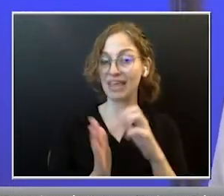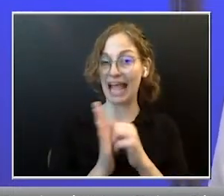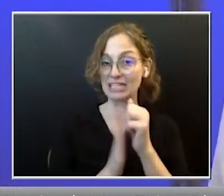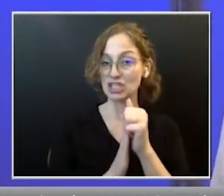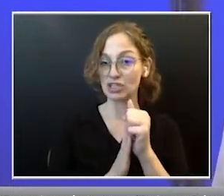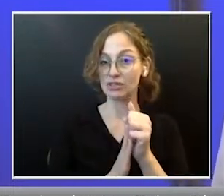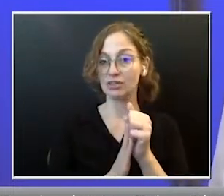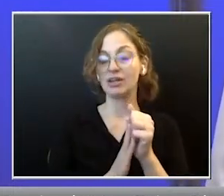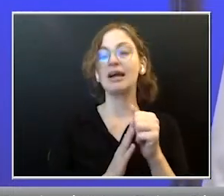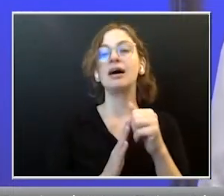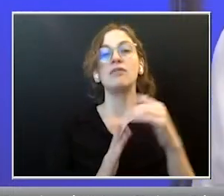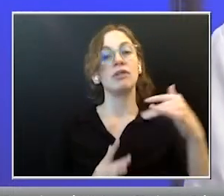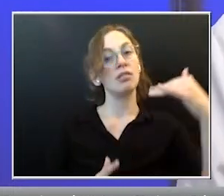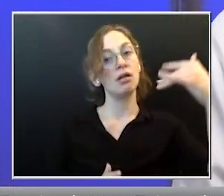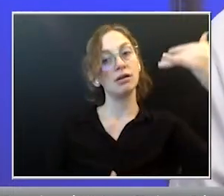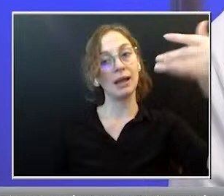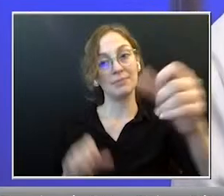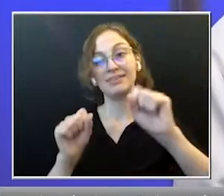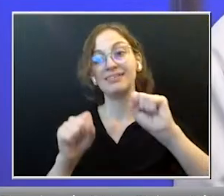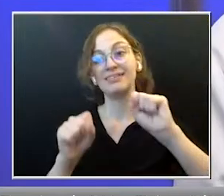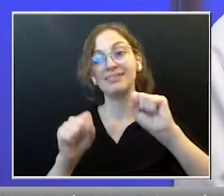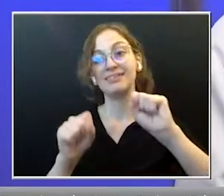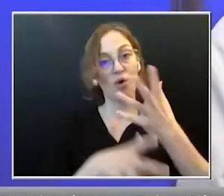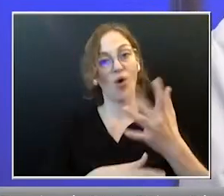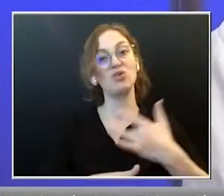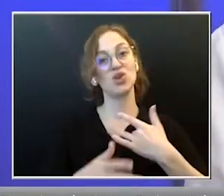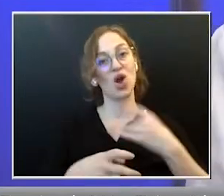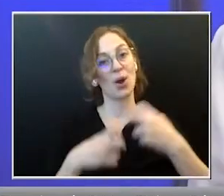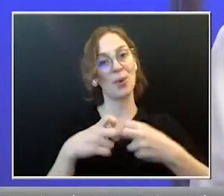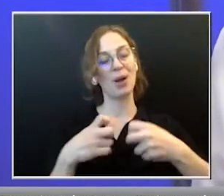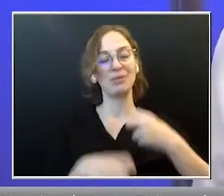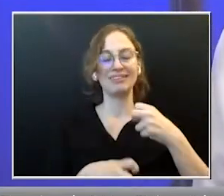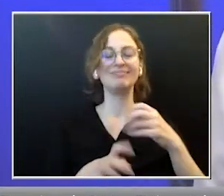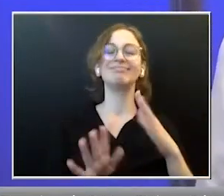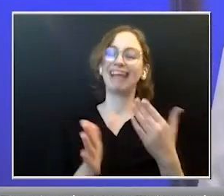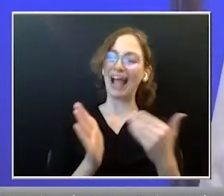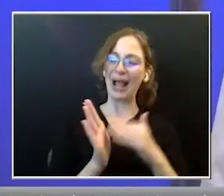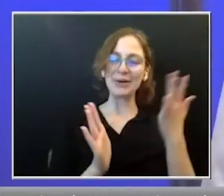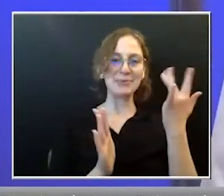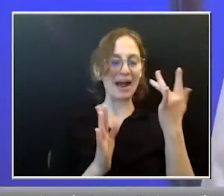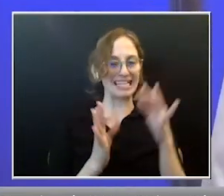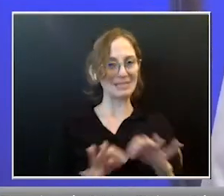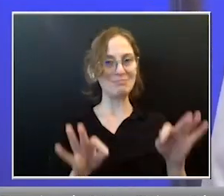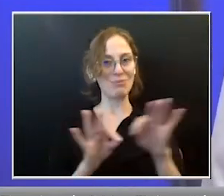heart problems. Hence the importance of the cardio-oncology and the monitoring that way.